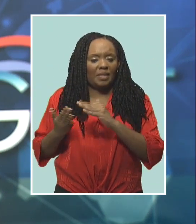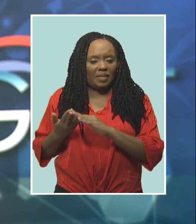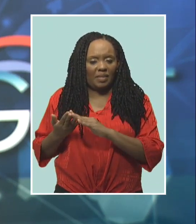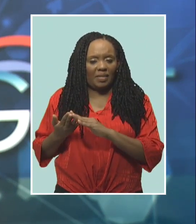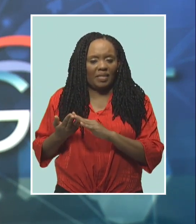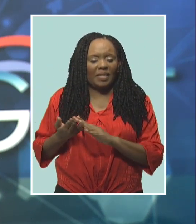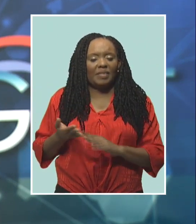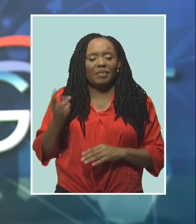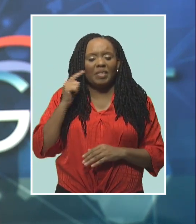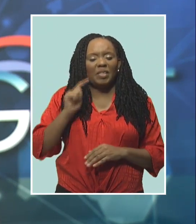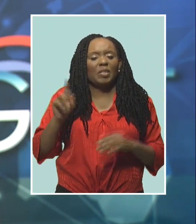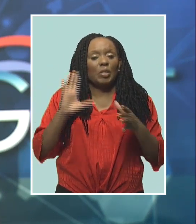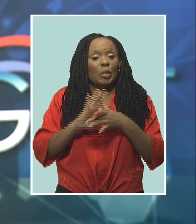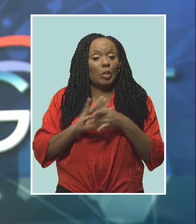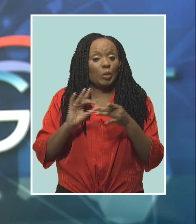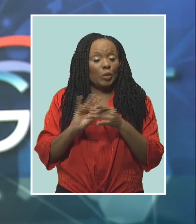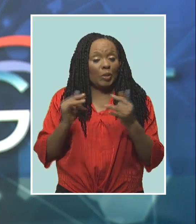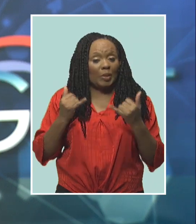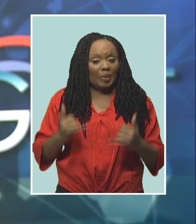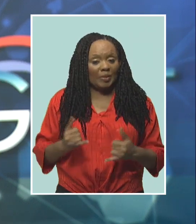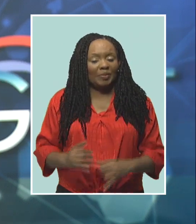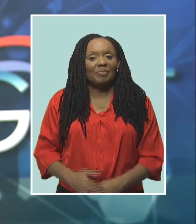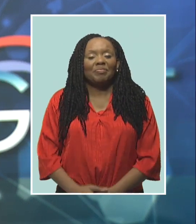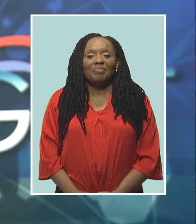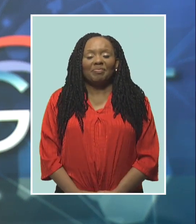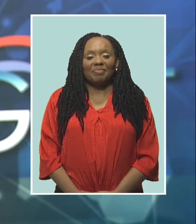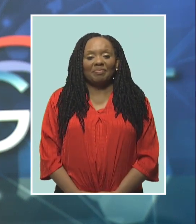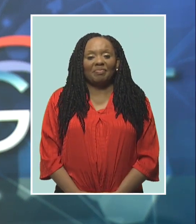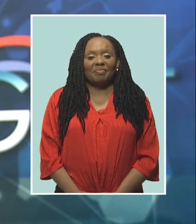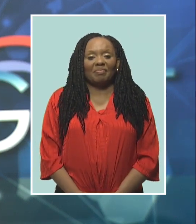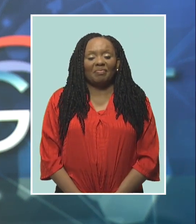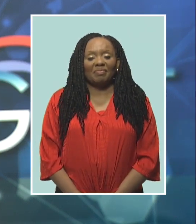community. Our reporter Akeem Klinkett tells us more.